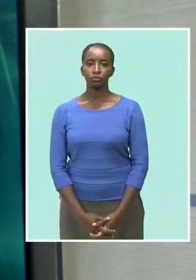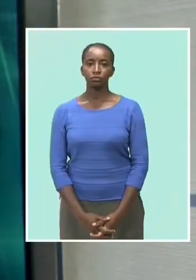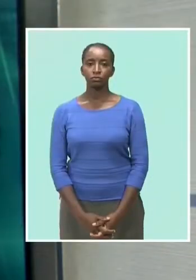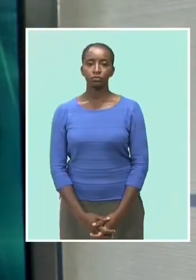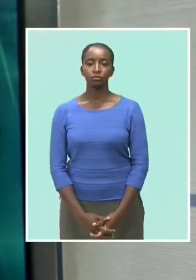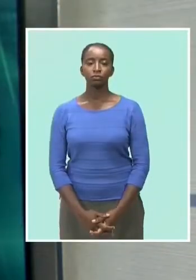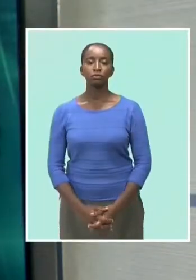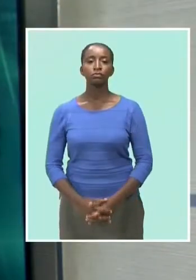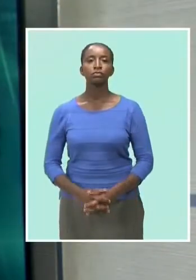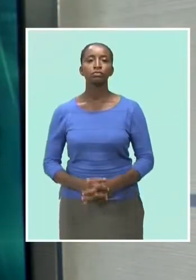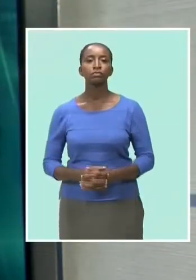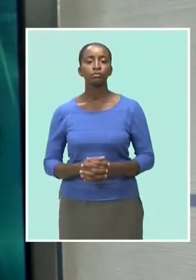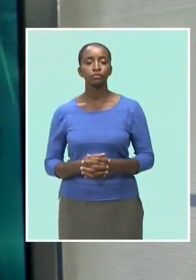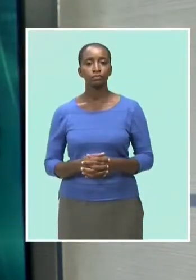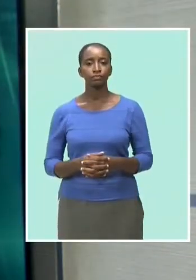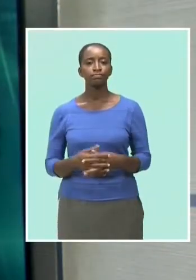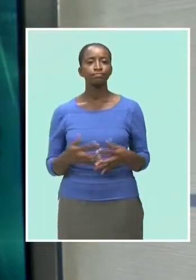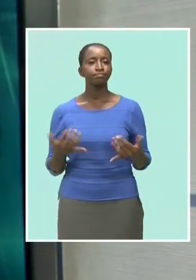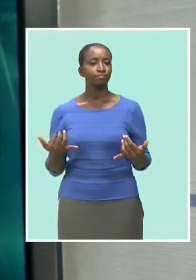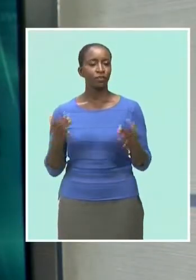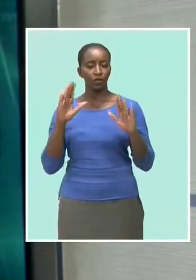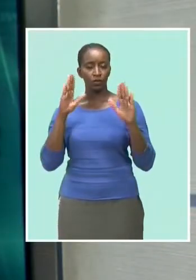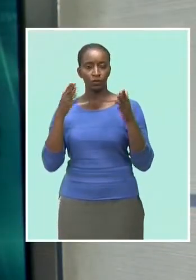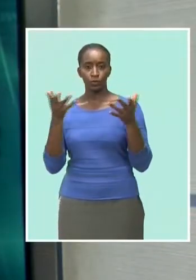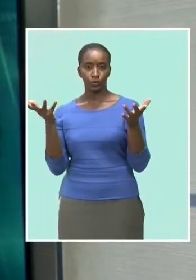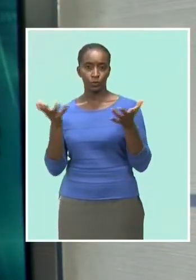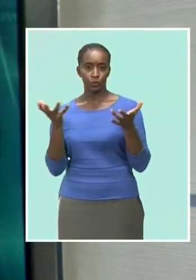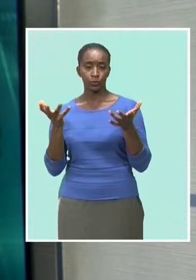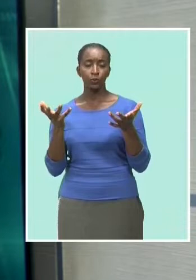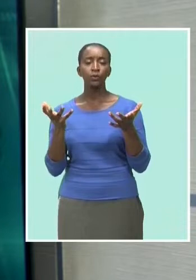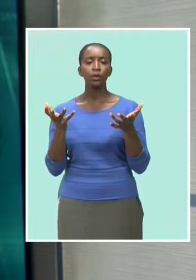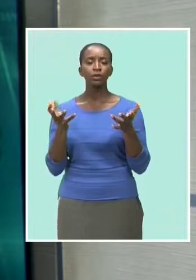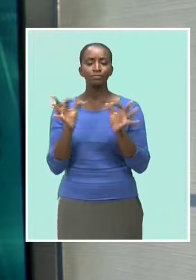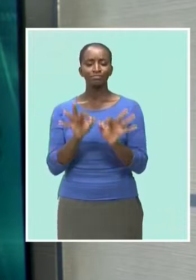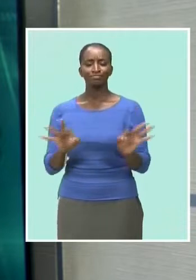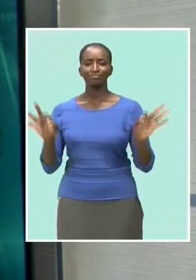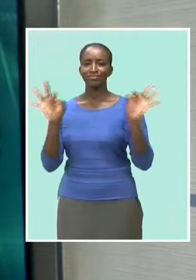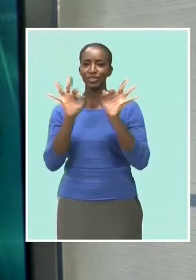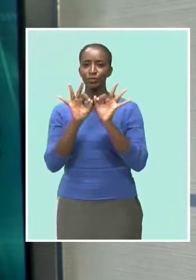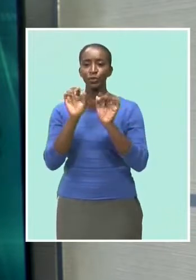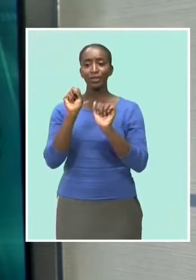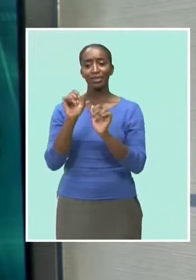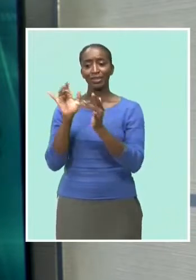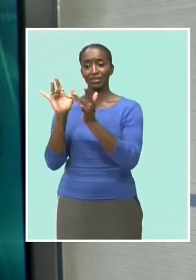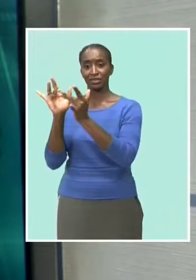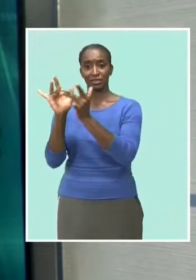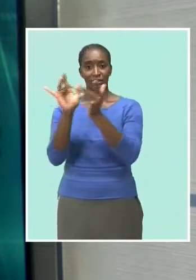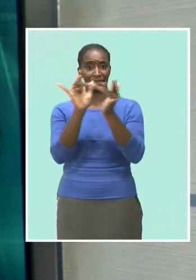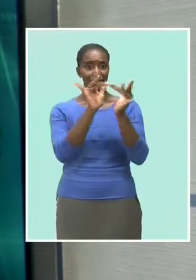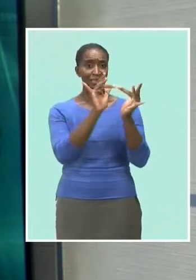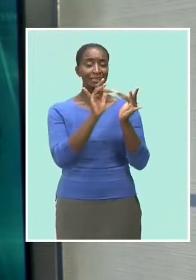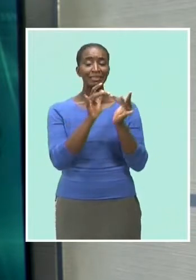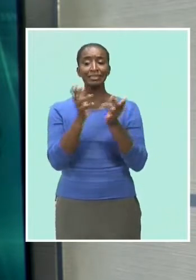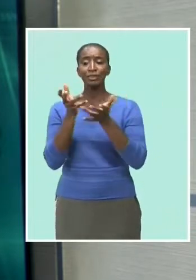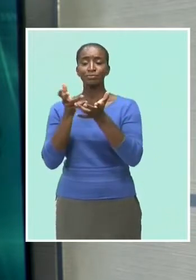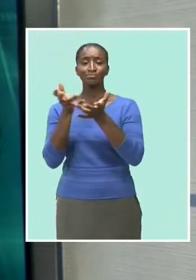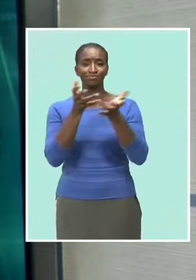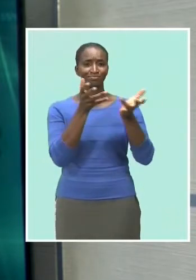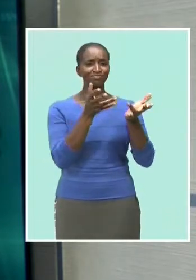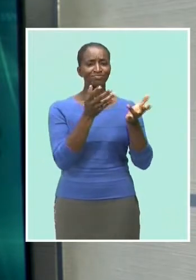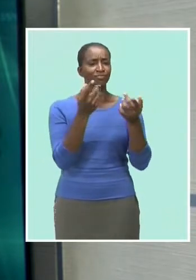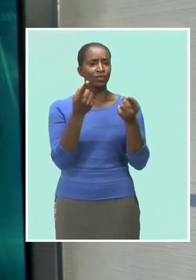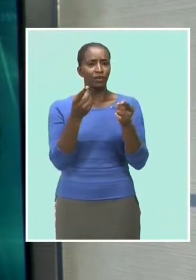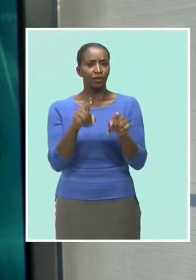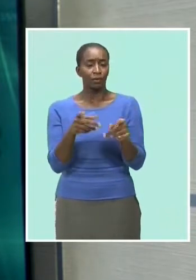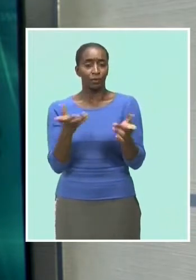In tonight's Business Report, we look at the importance of having proper communication systems during bad weather, as this is critical to how quickly